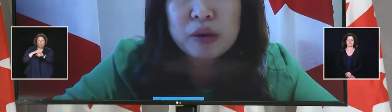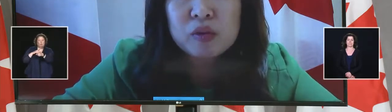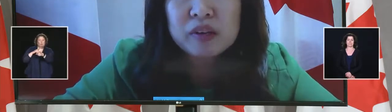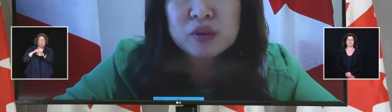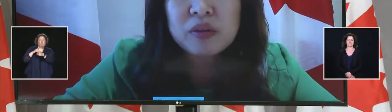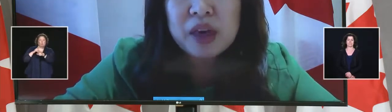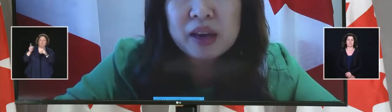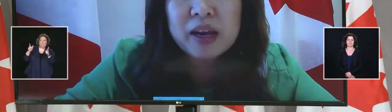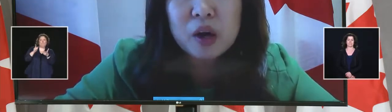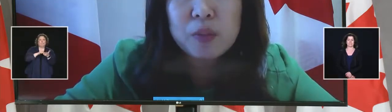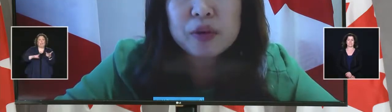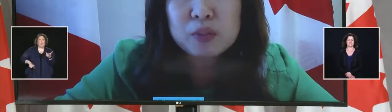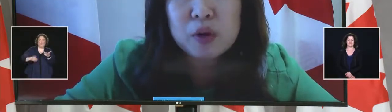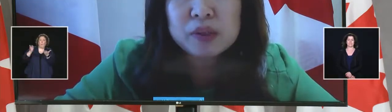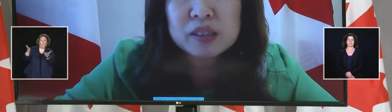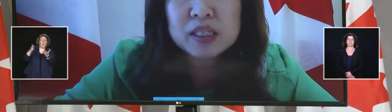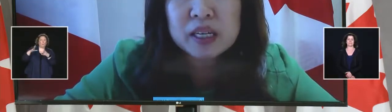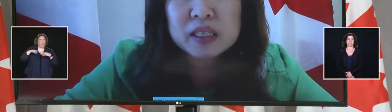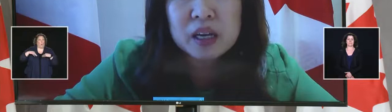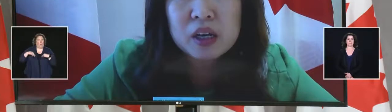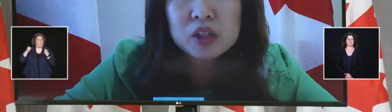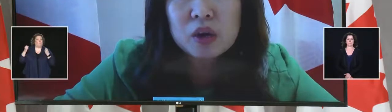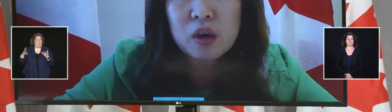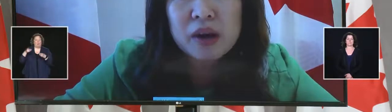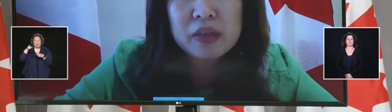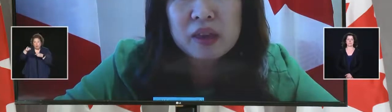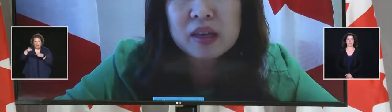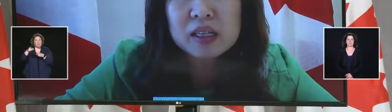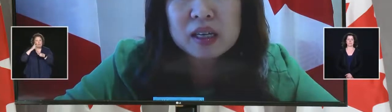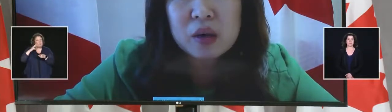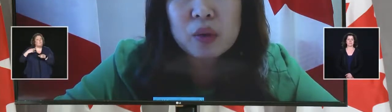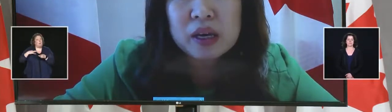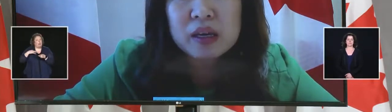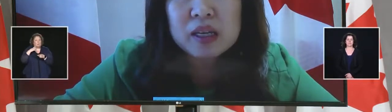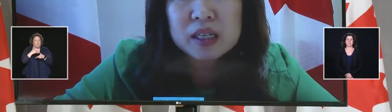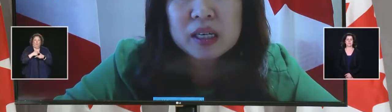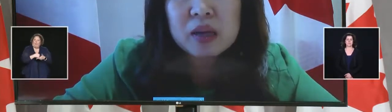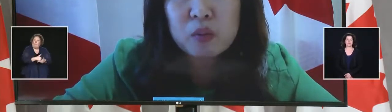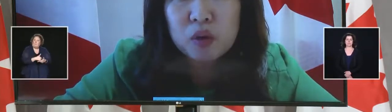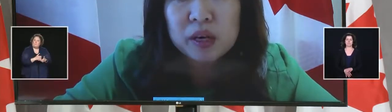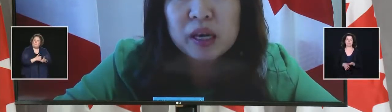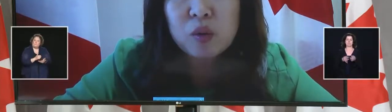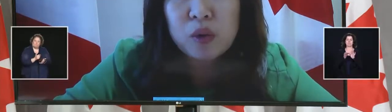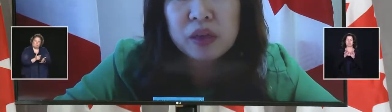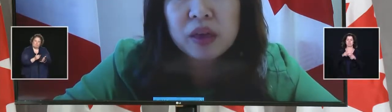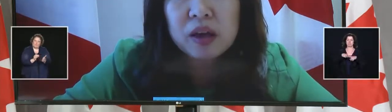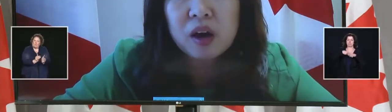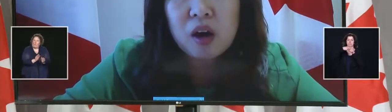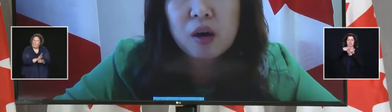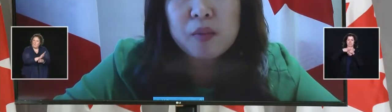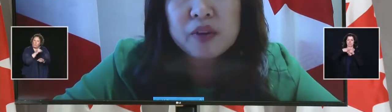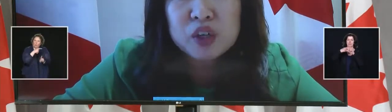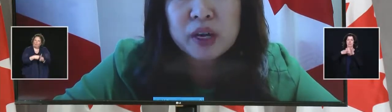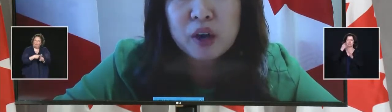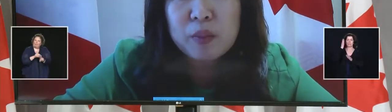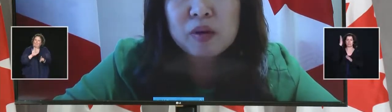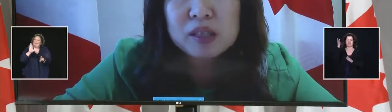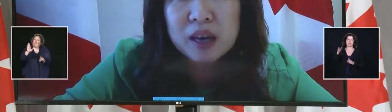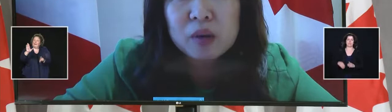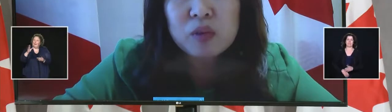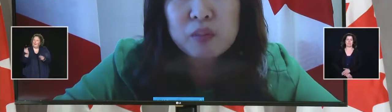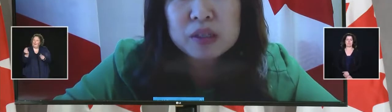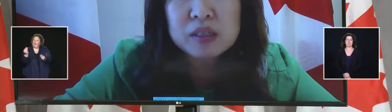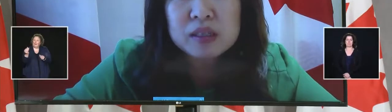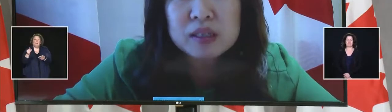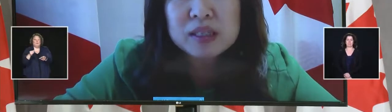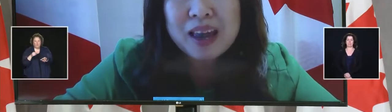their rent relief so that they can help their small business tenants. So I think that we need to keep working with our provincial counterparts